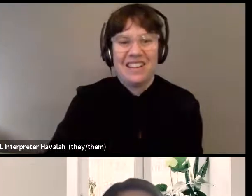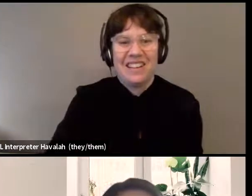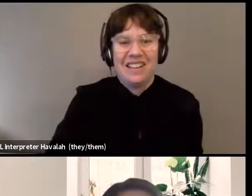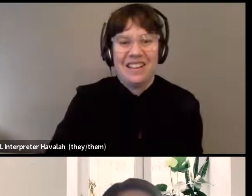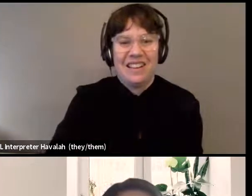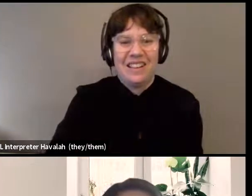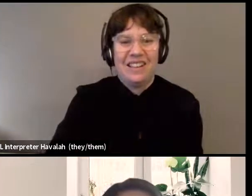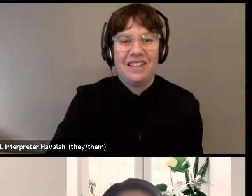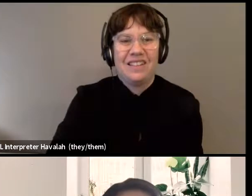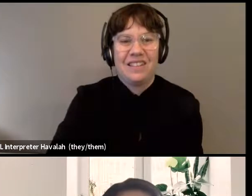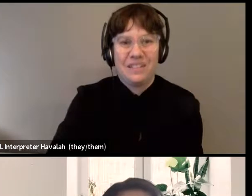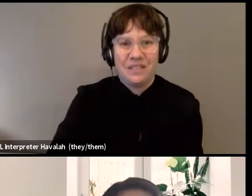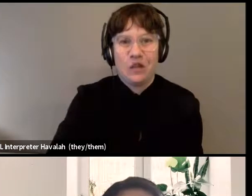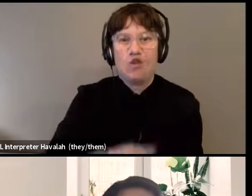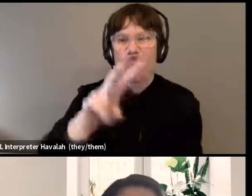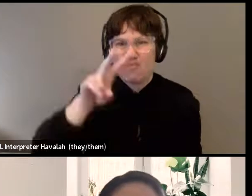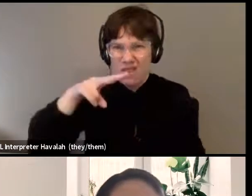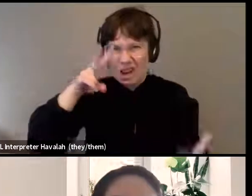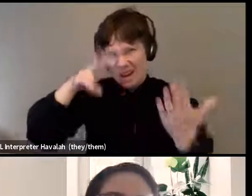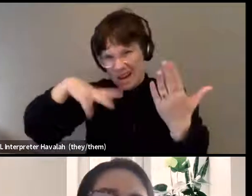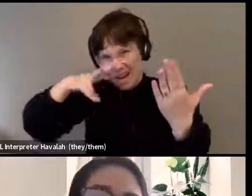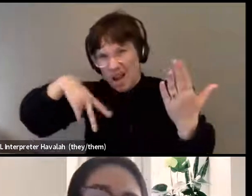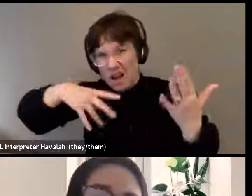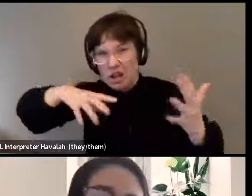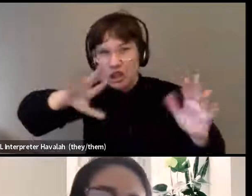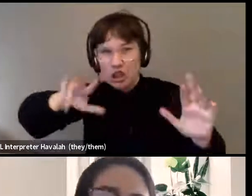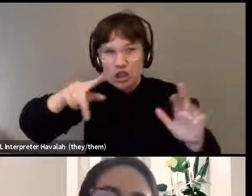Monica, okay.